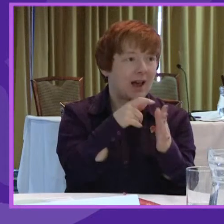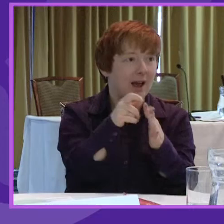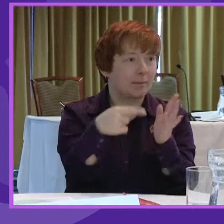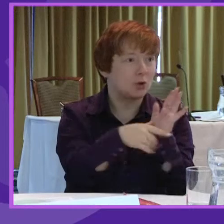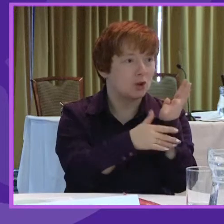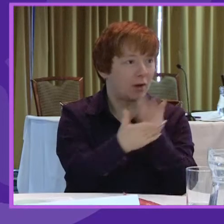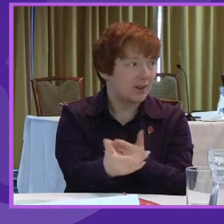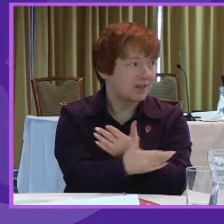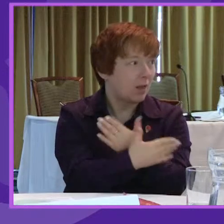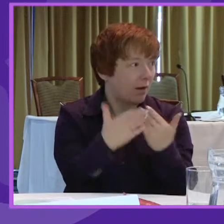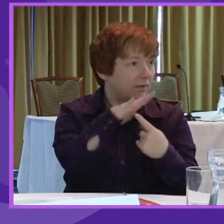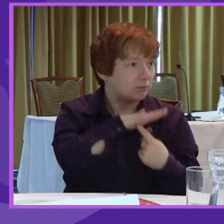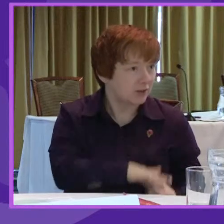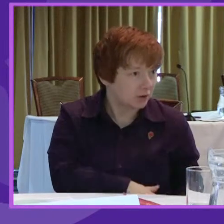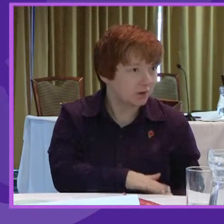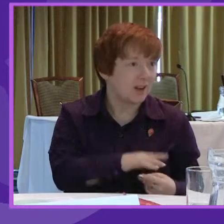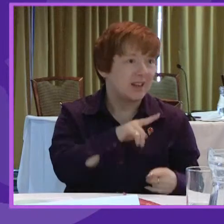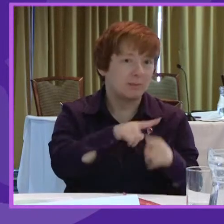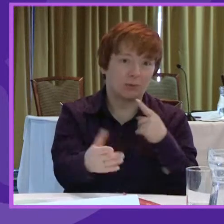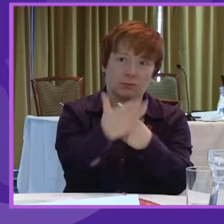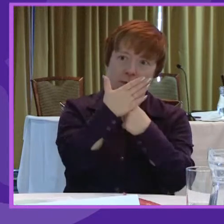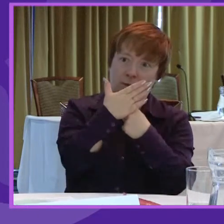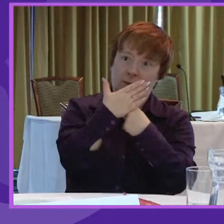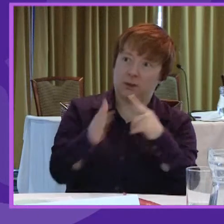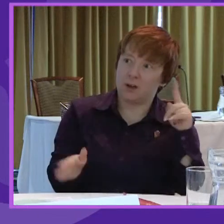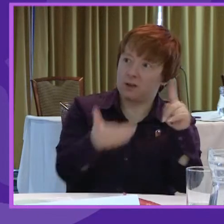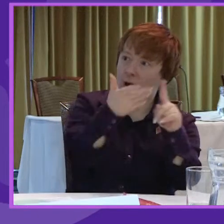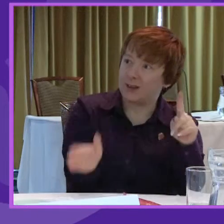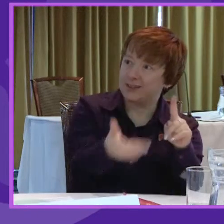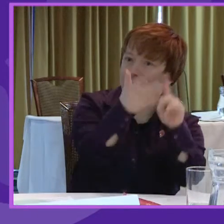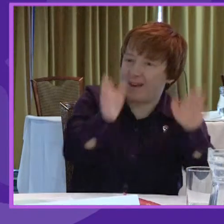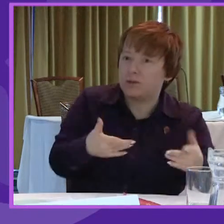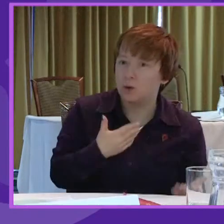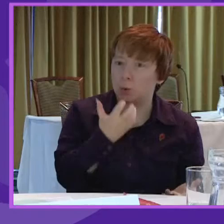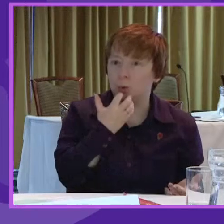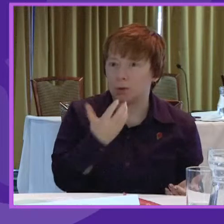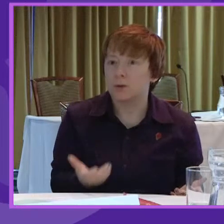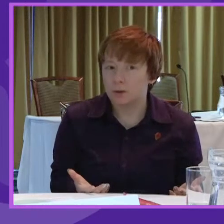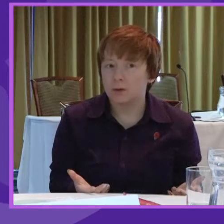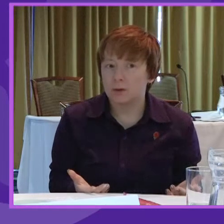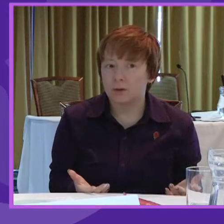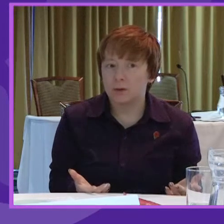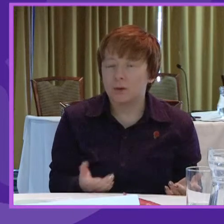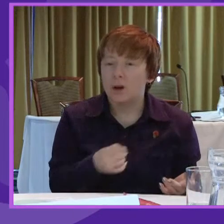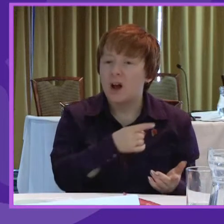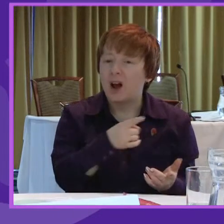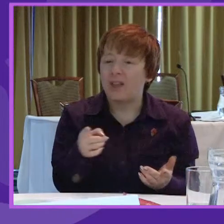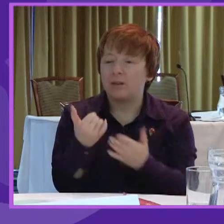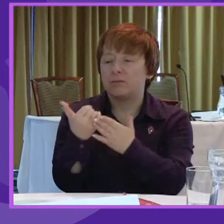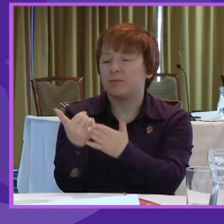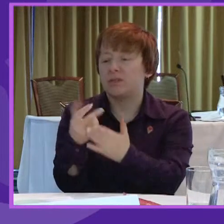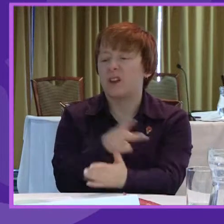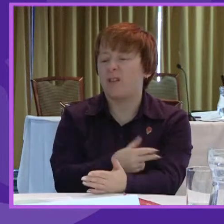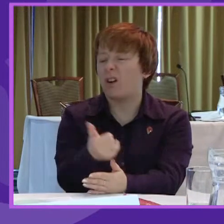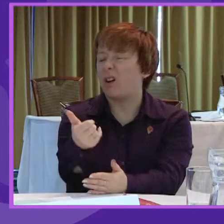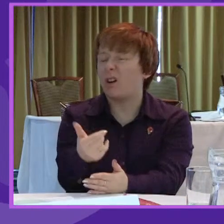services, especially around targets that people are expected to meet. And that support can't be tokenistic. It